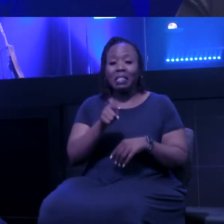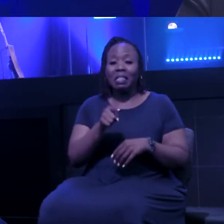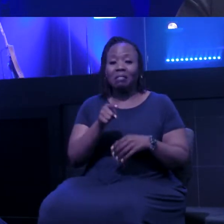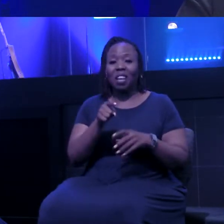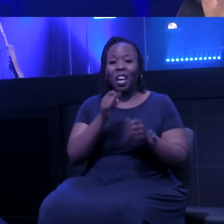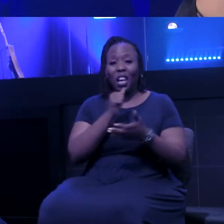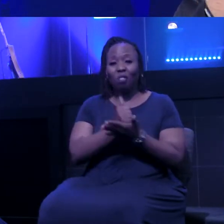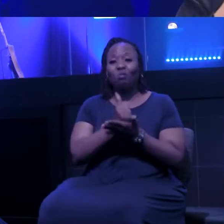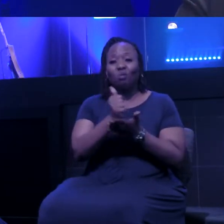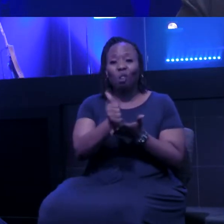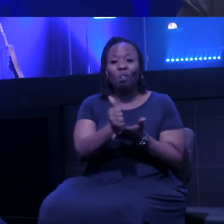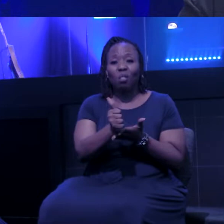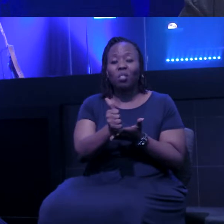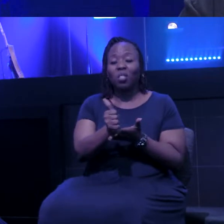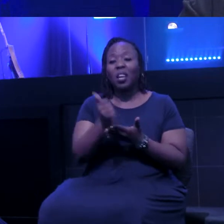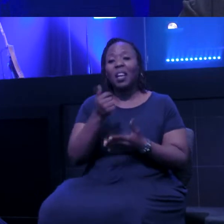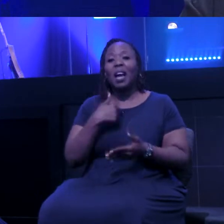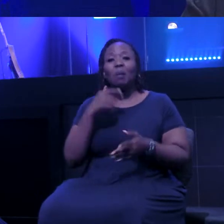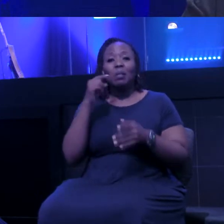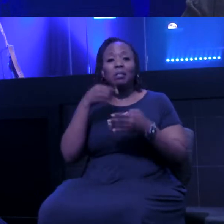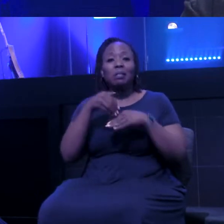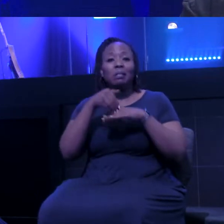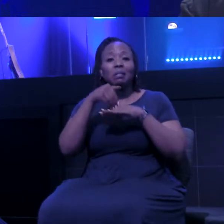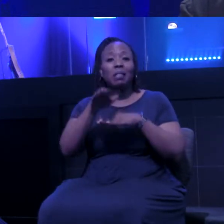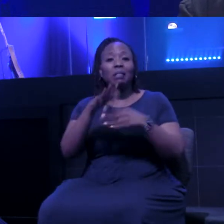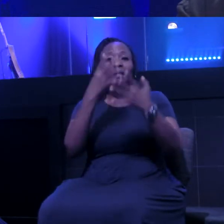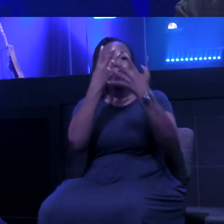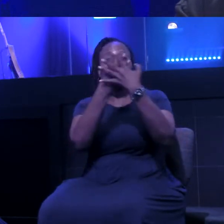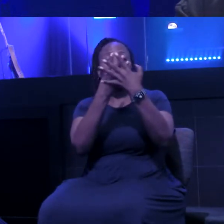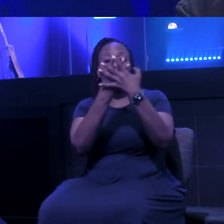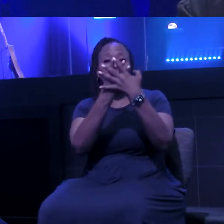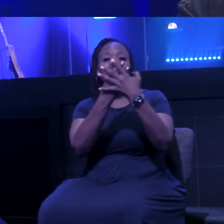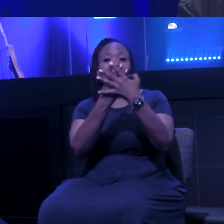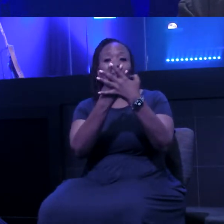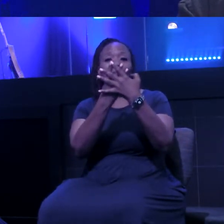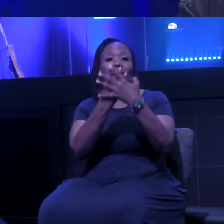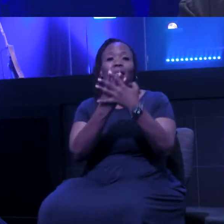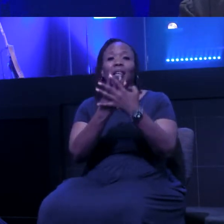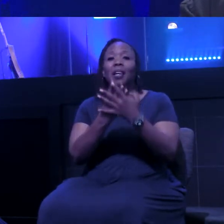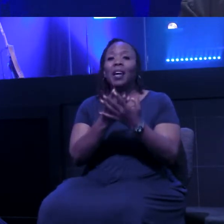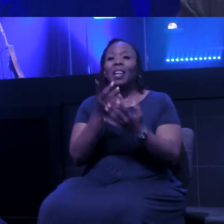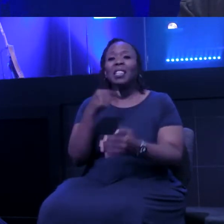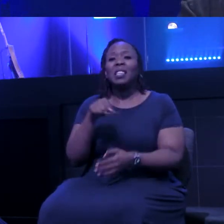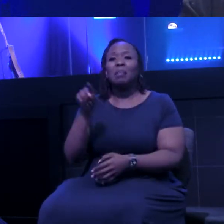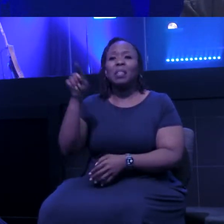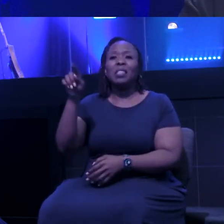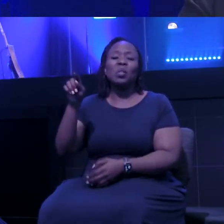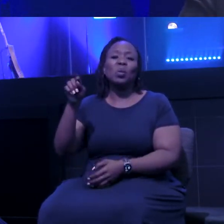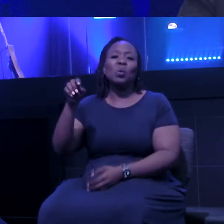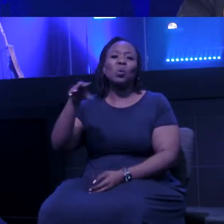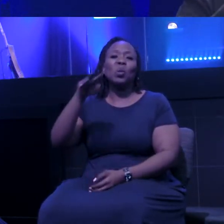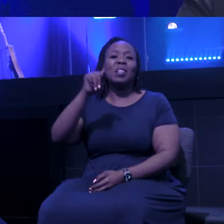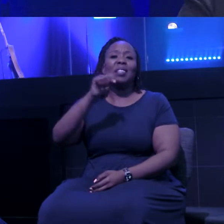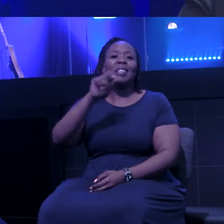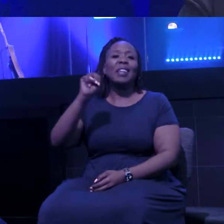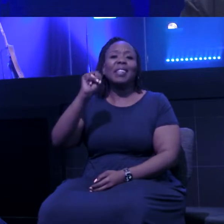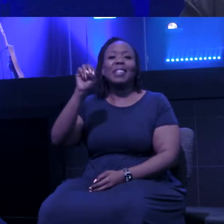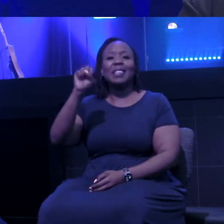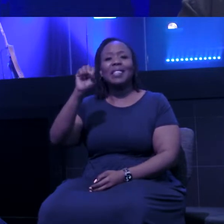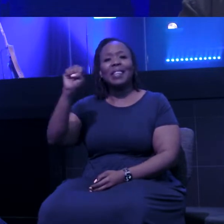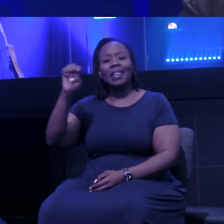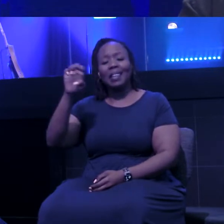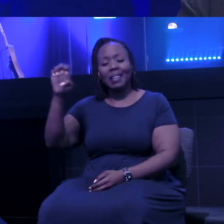for I was sent to federal penitentiary. Okay. And they sent me all the way to Memphis, Tennessee, which is, there's a federal prison